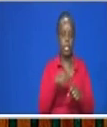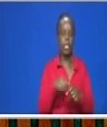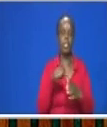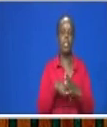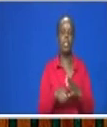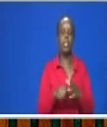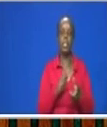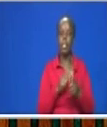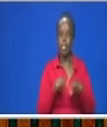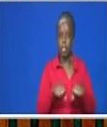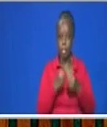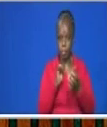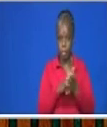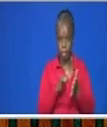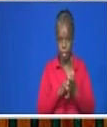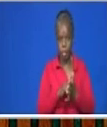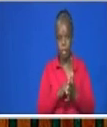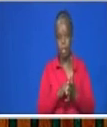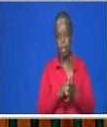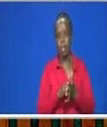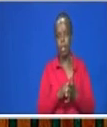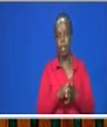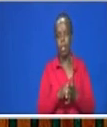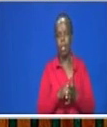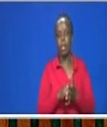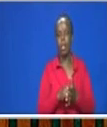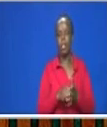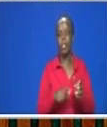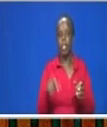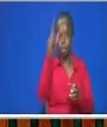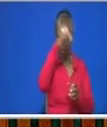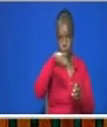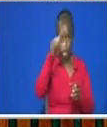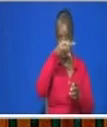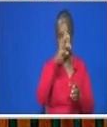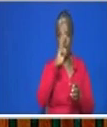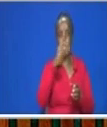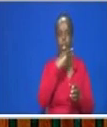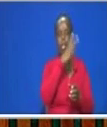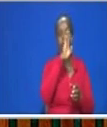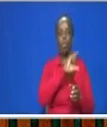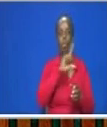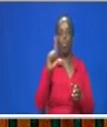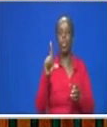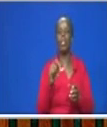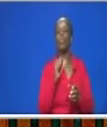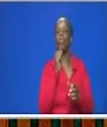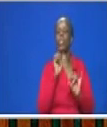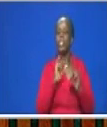and then it happens that the spare wheel, which is usually not